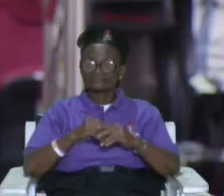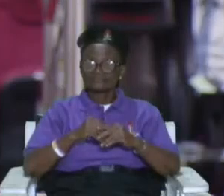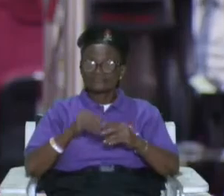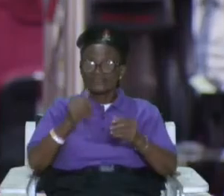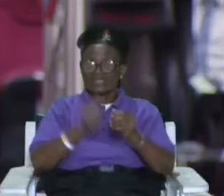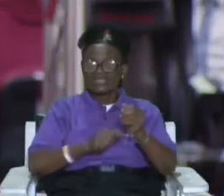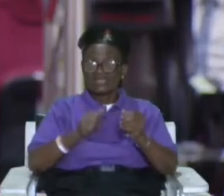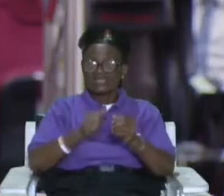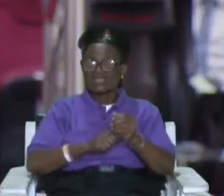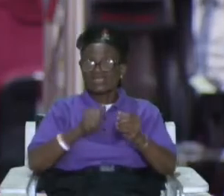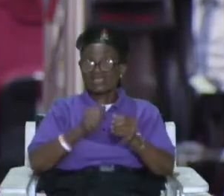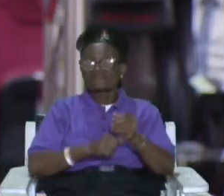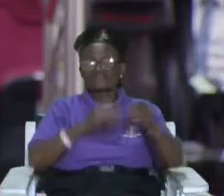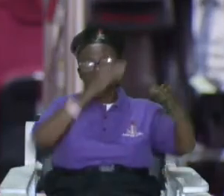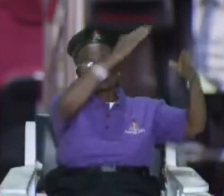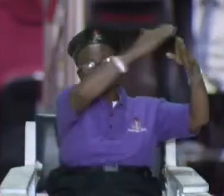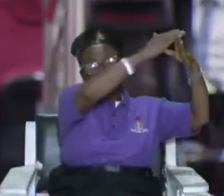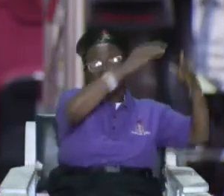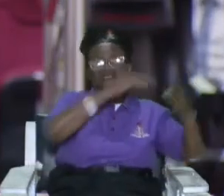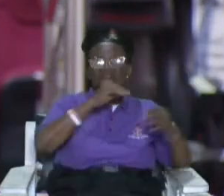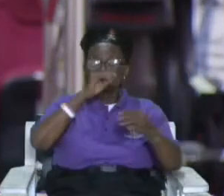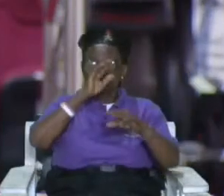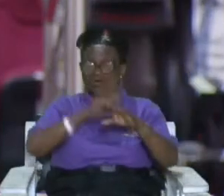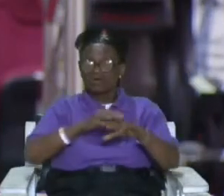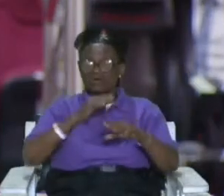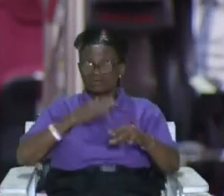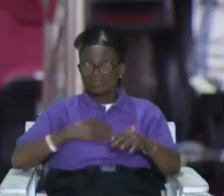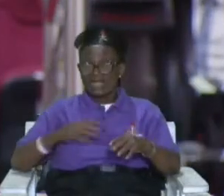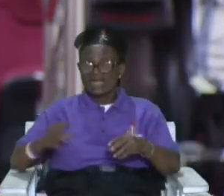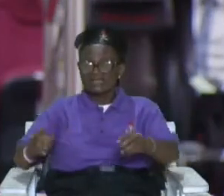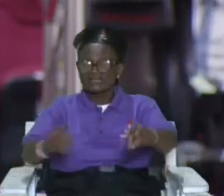every obstruction on my way,